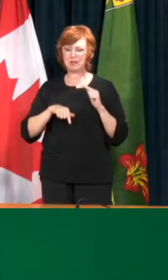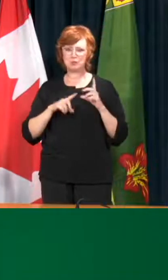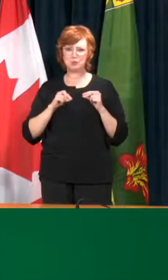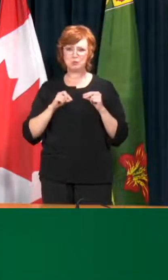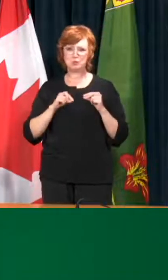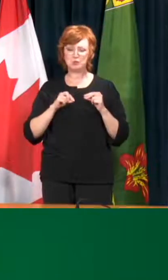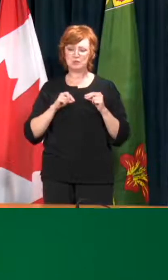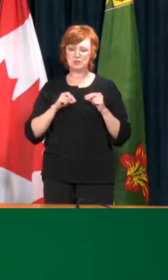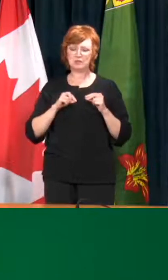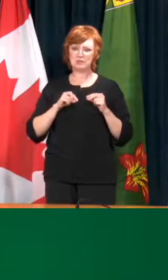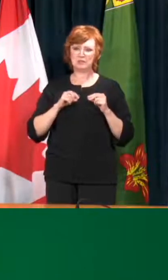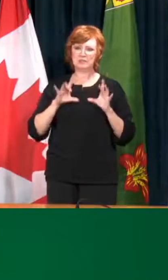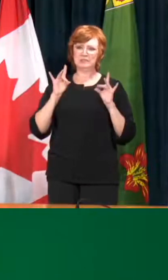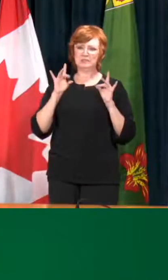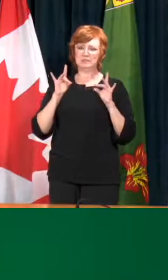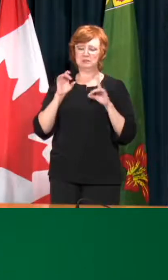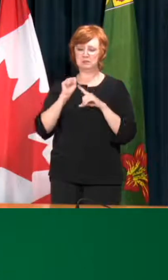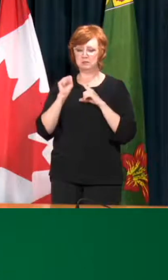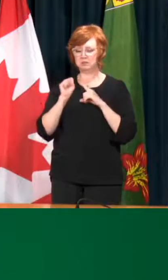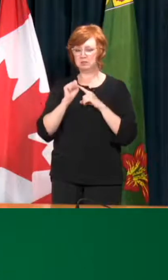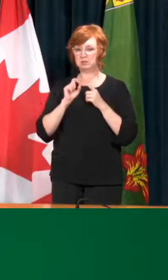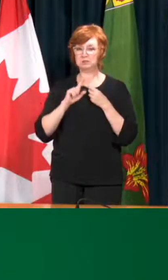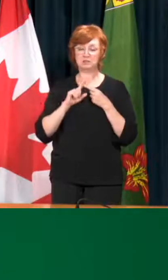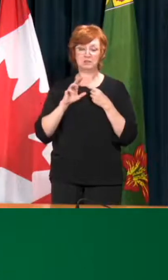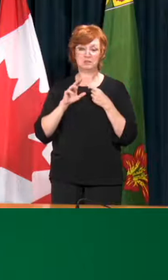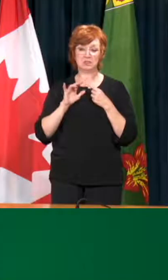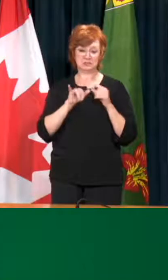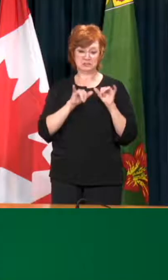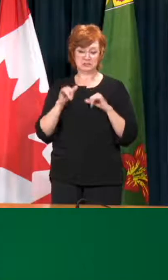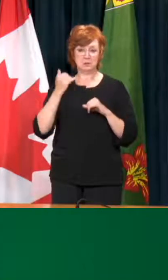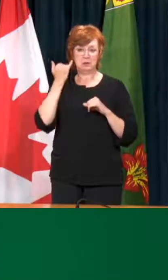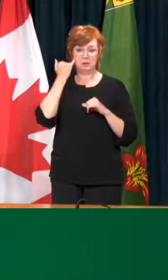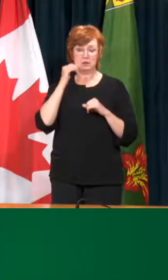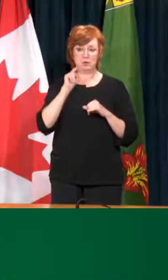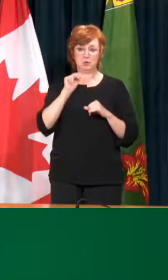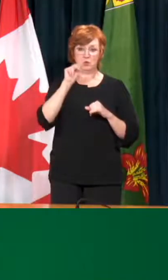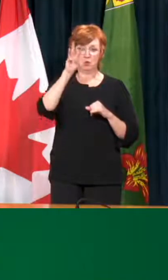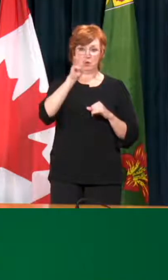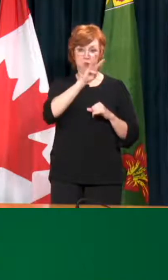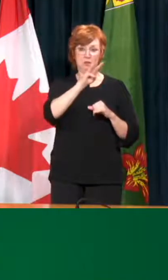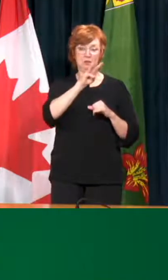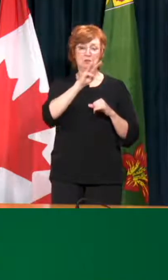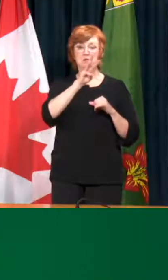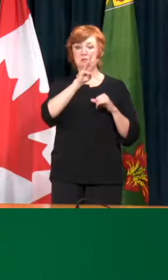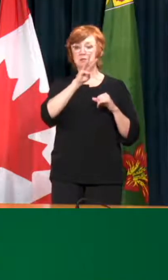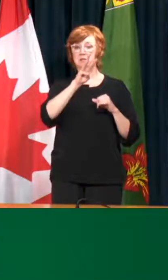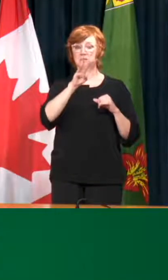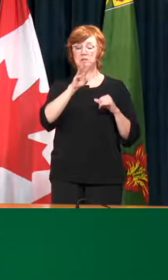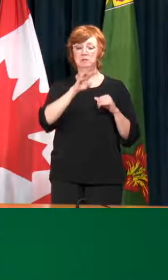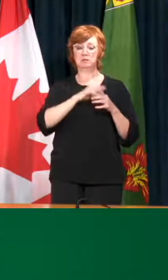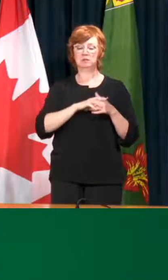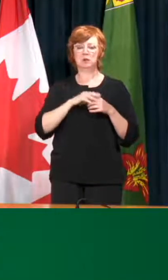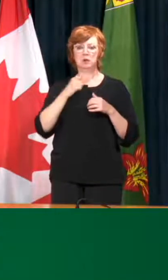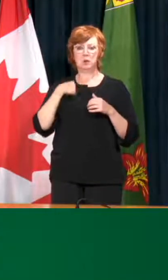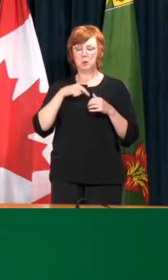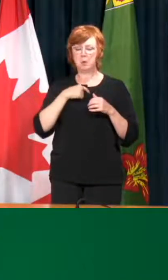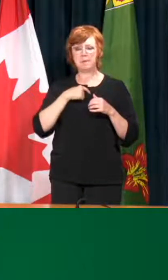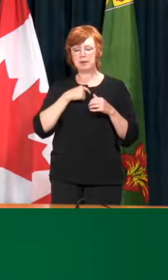which have now been lifted, and certainly if there were a need for specific interventions beyond general guidance, I think they would have to be